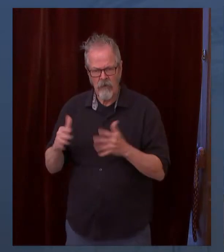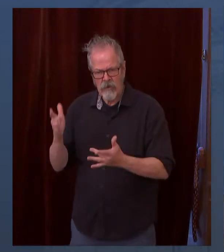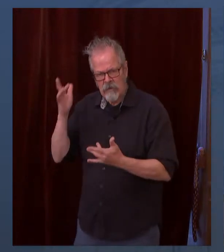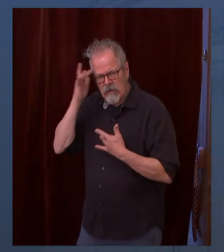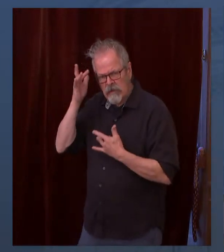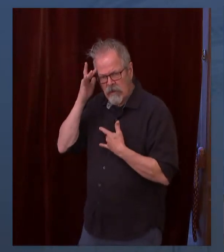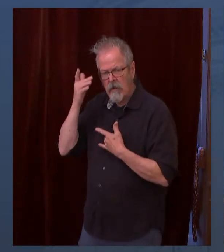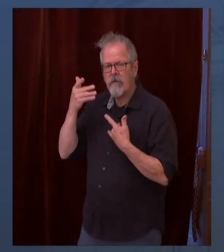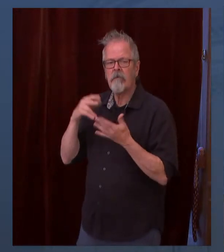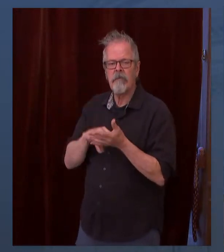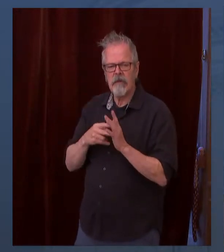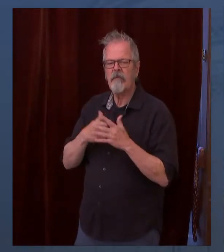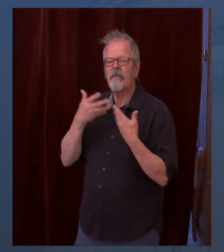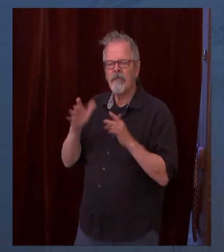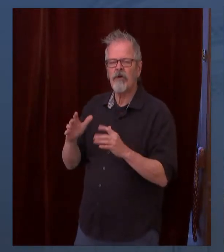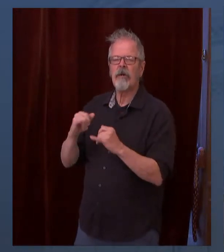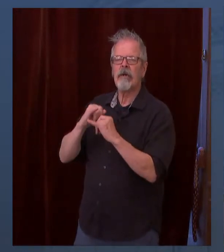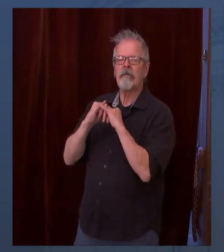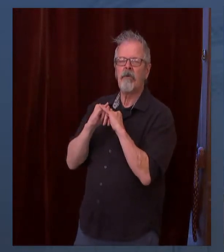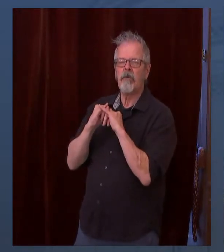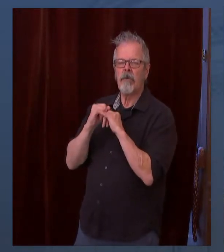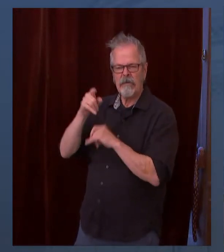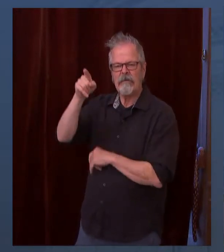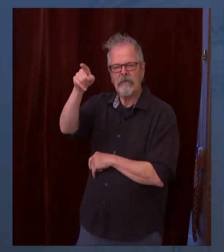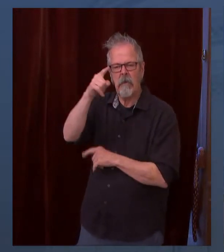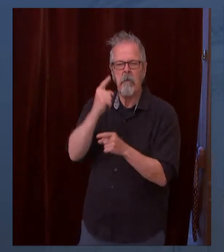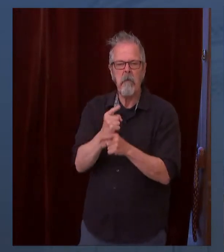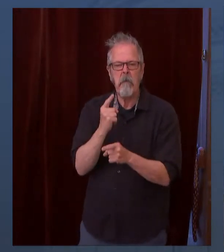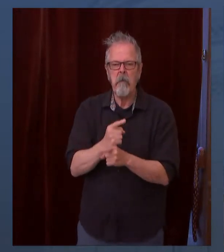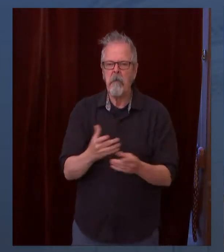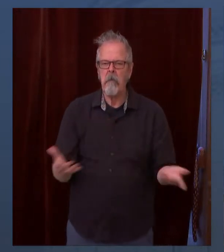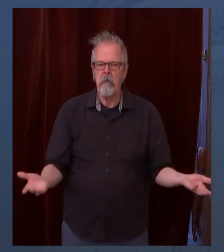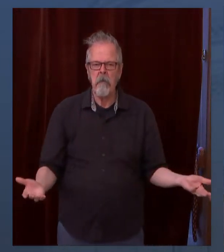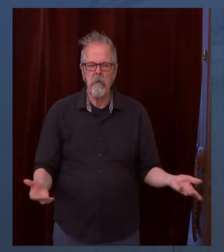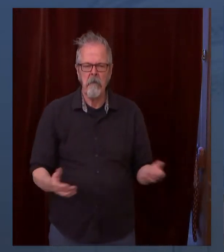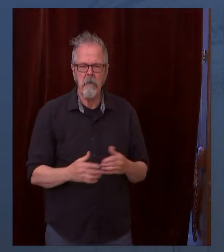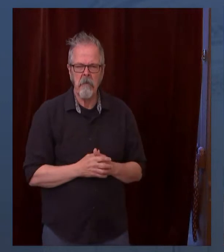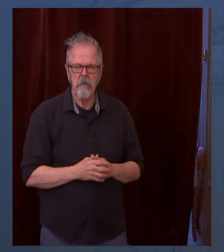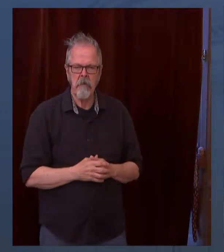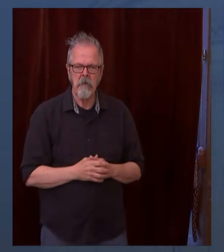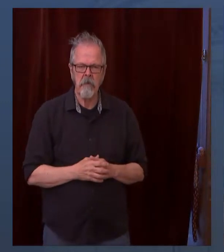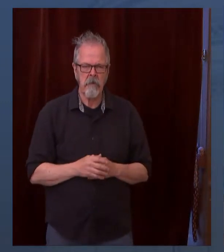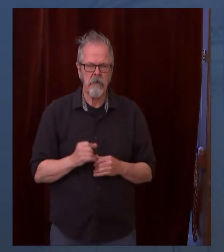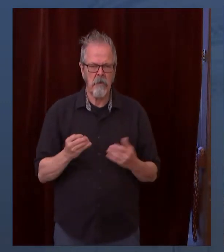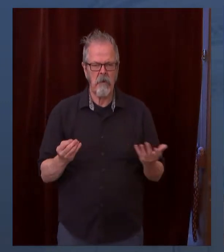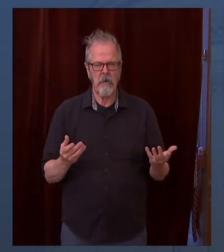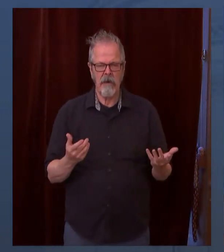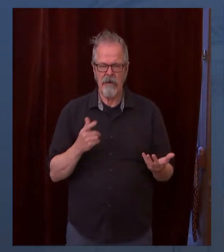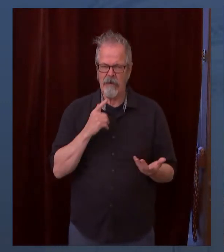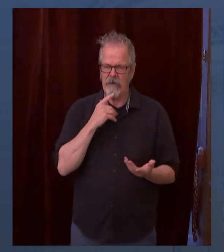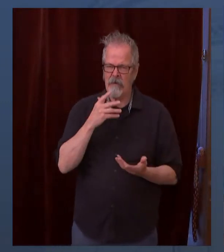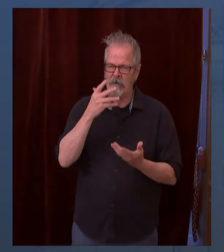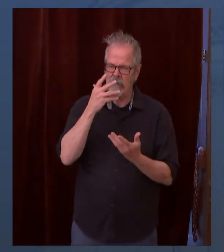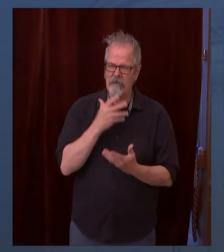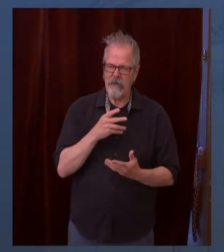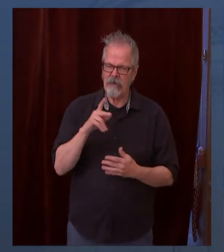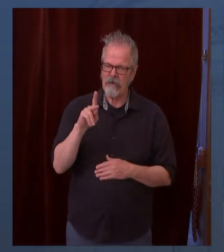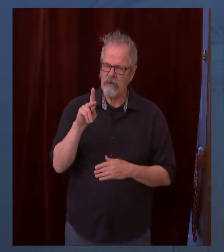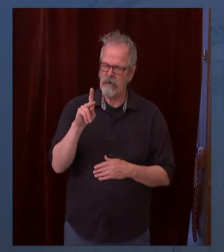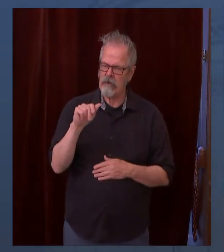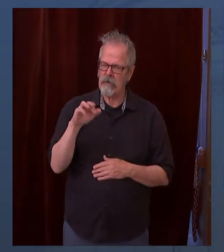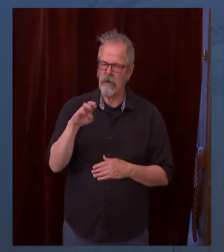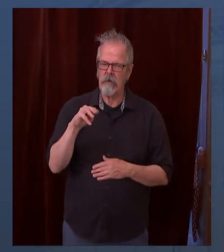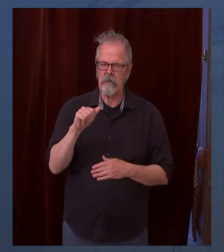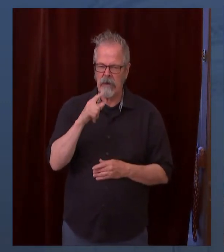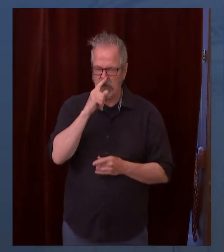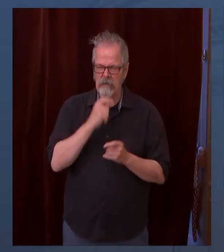immune. So it seems like karma hasn't really worked very well here, that because we've been very successful, we have a lot